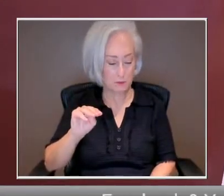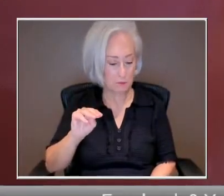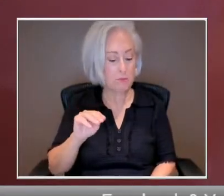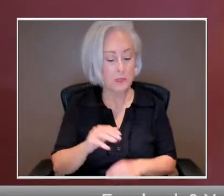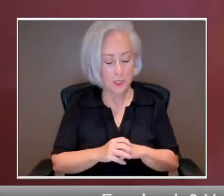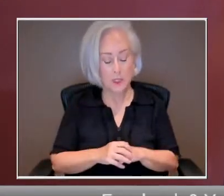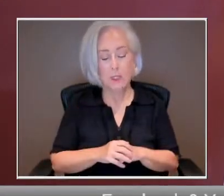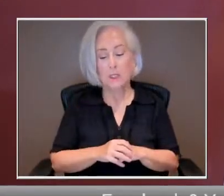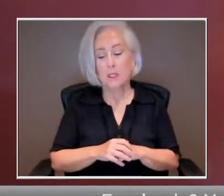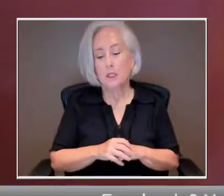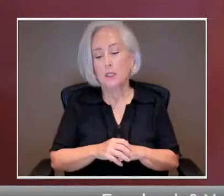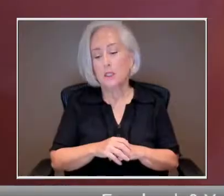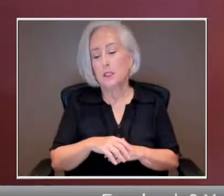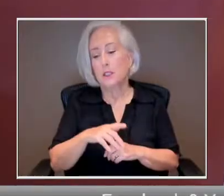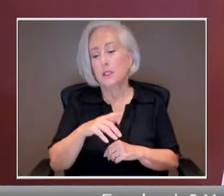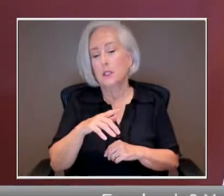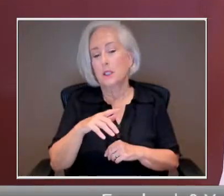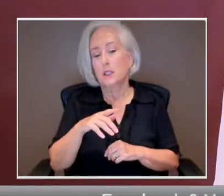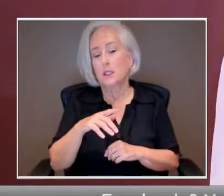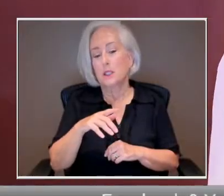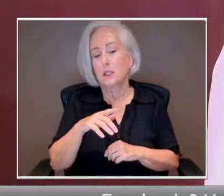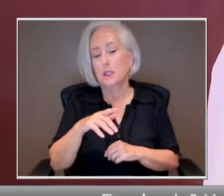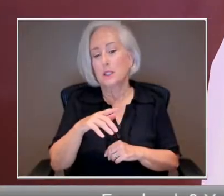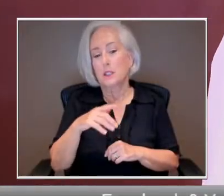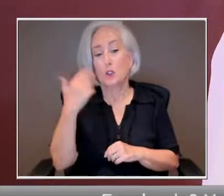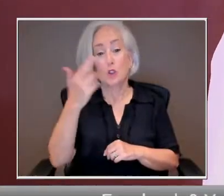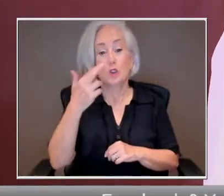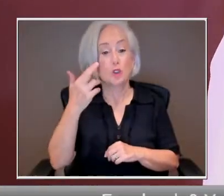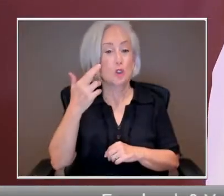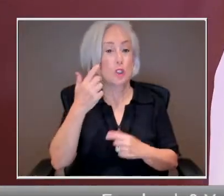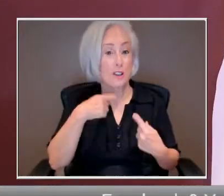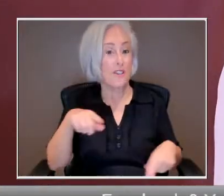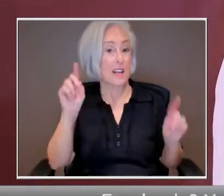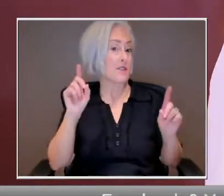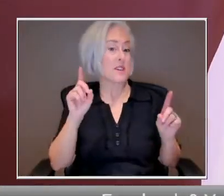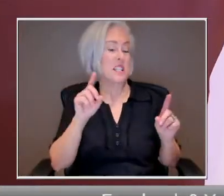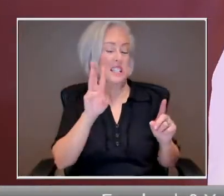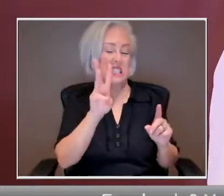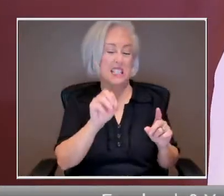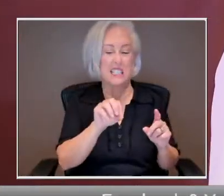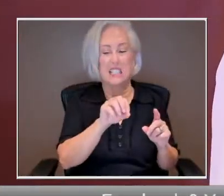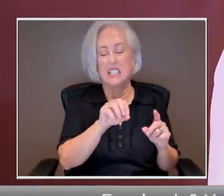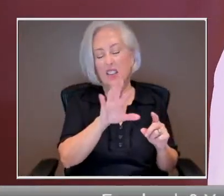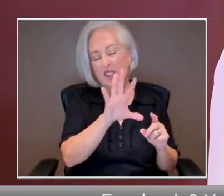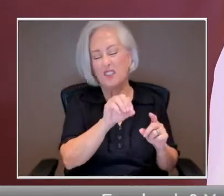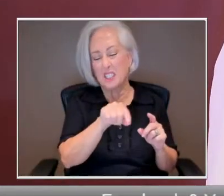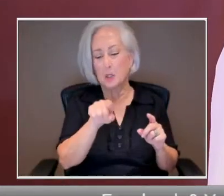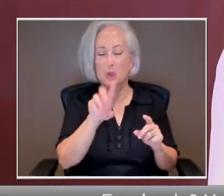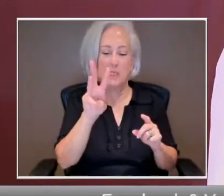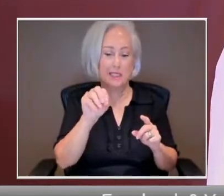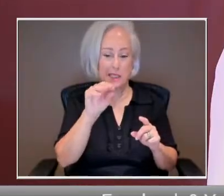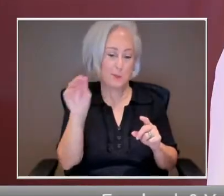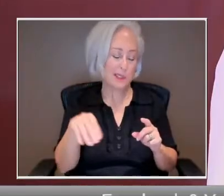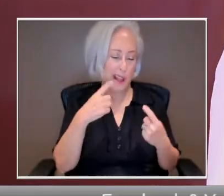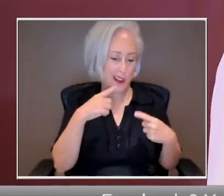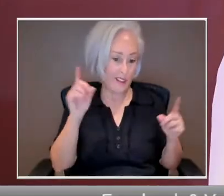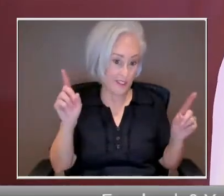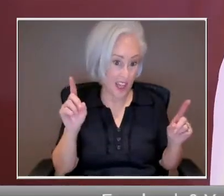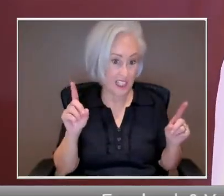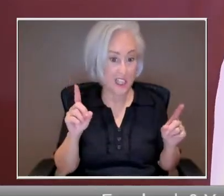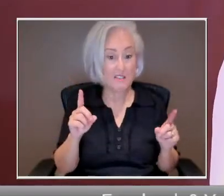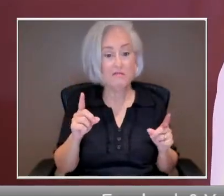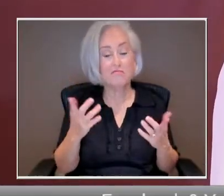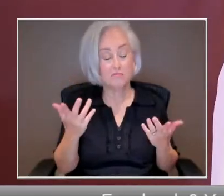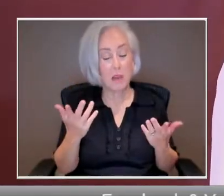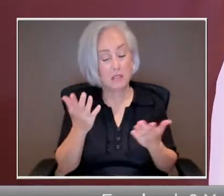The efficacy of these medications is about 50 to 60%, and also medications have side effects, So that's why in